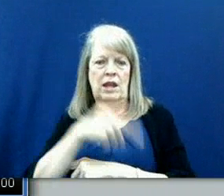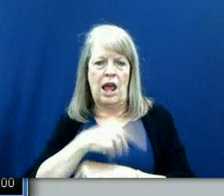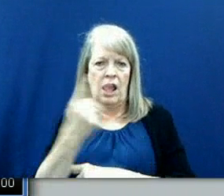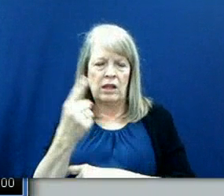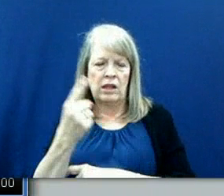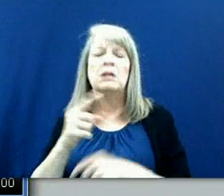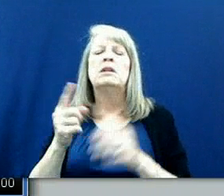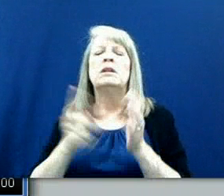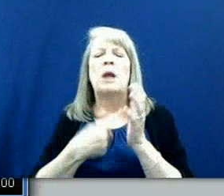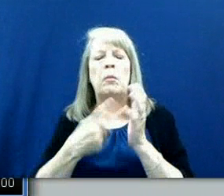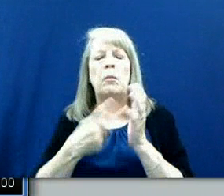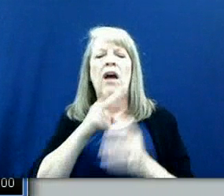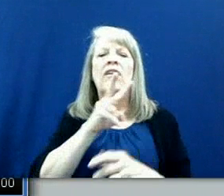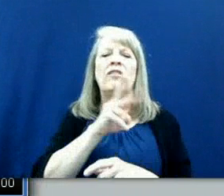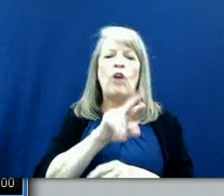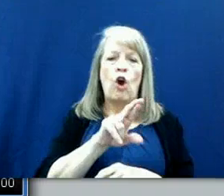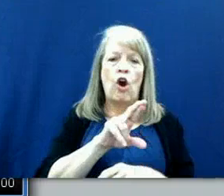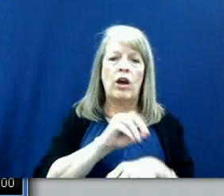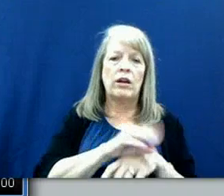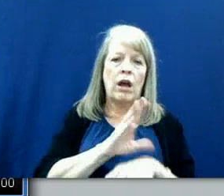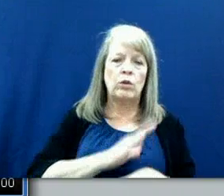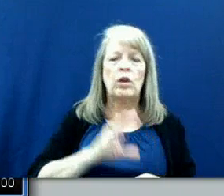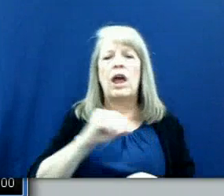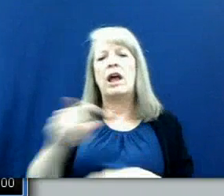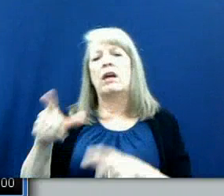an extension.